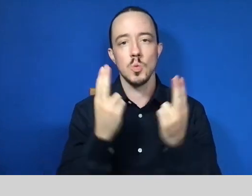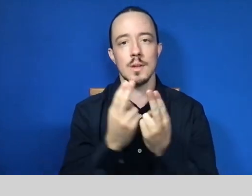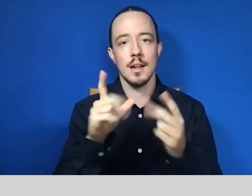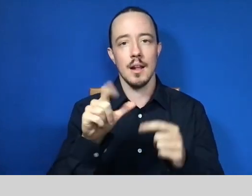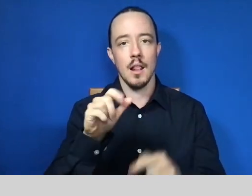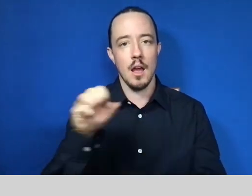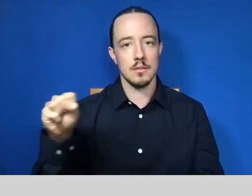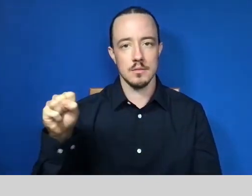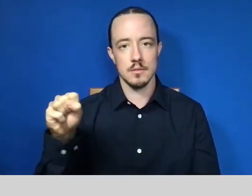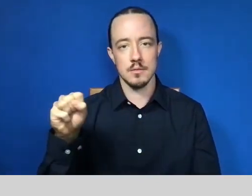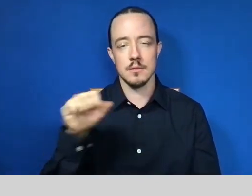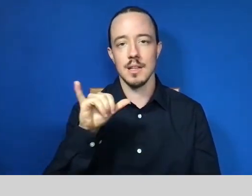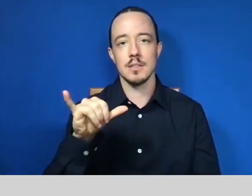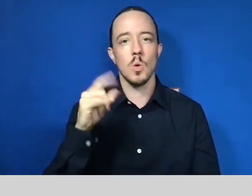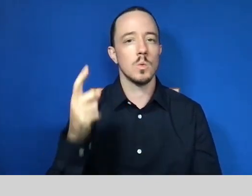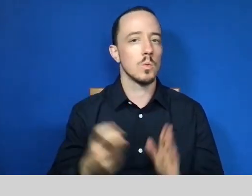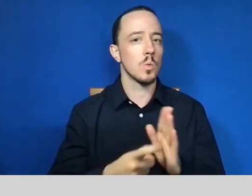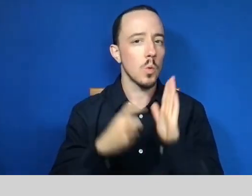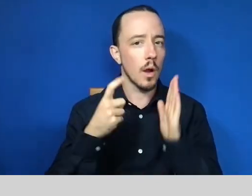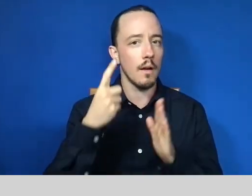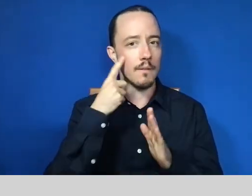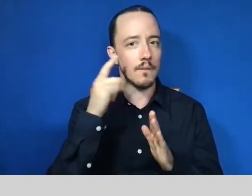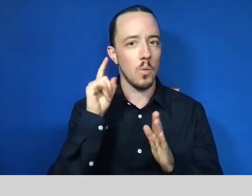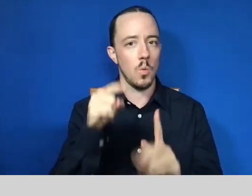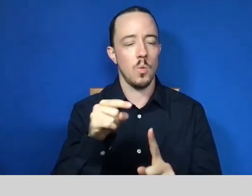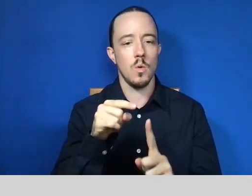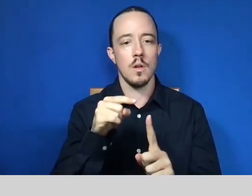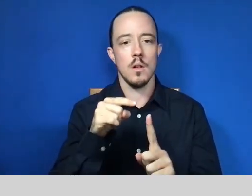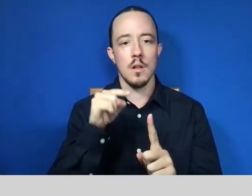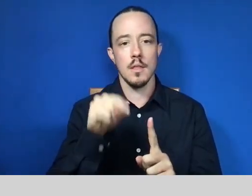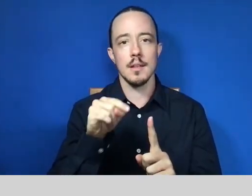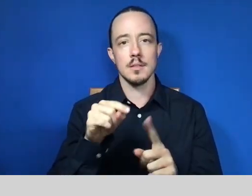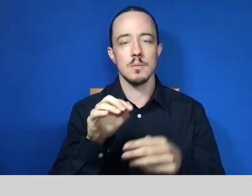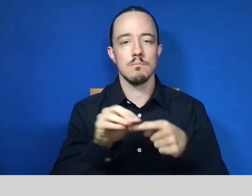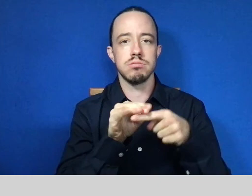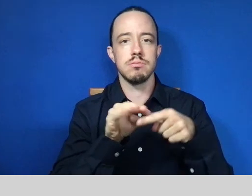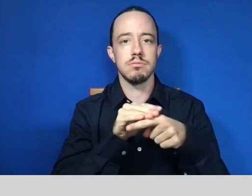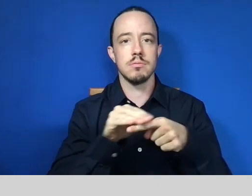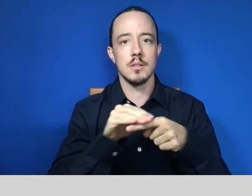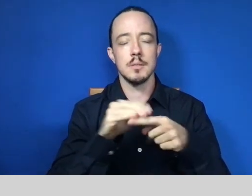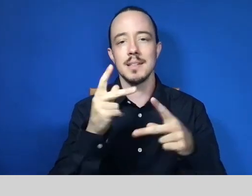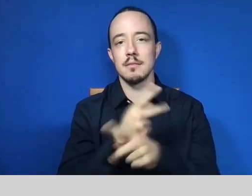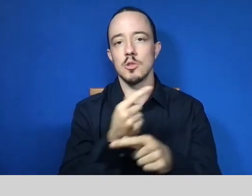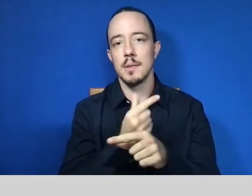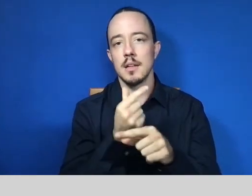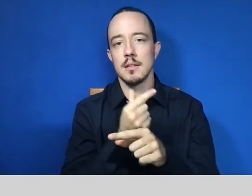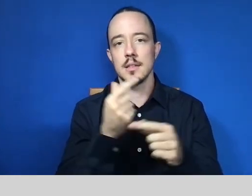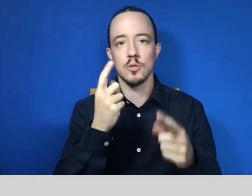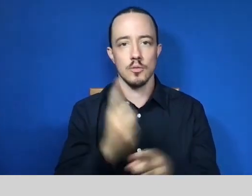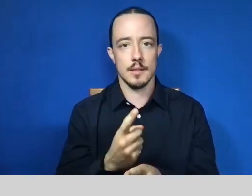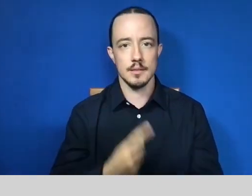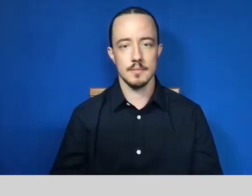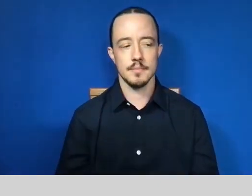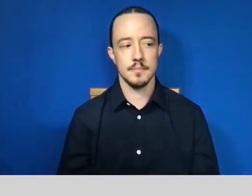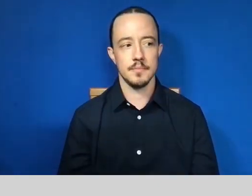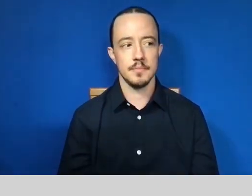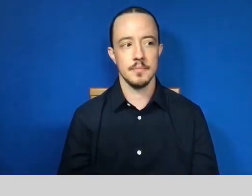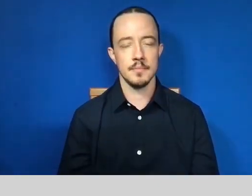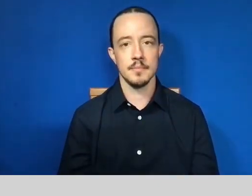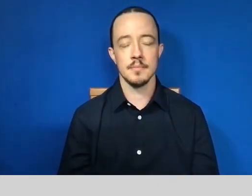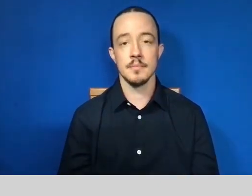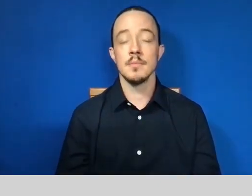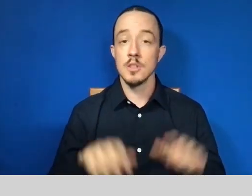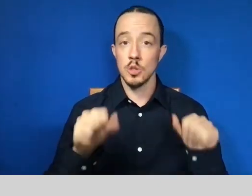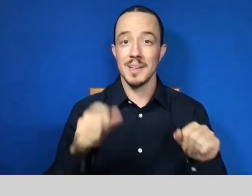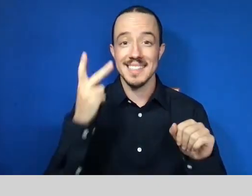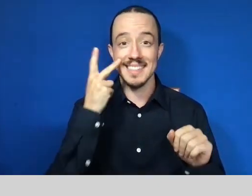class. And this is also required in order for this code to be syntactically correct. So as we can